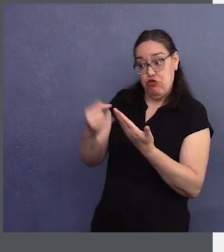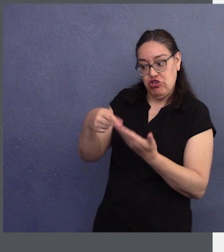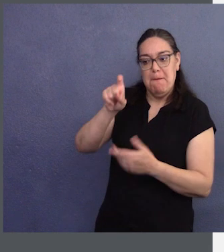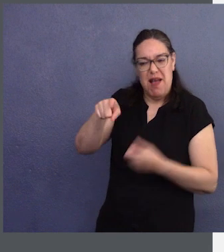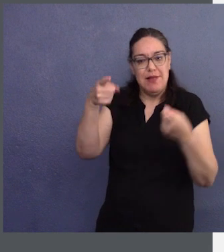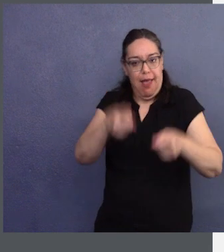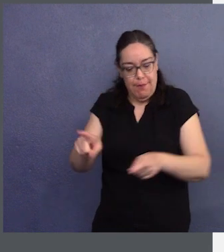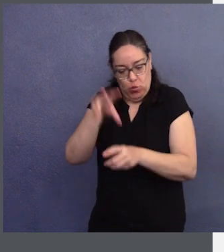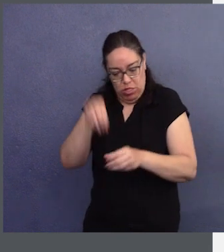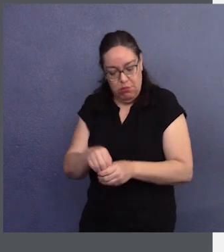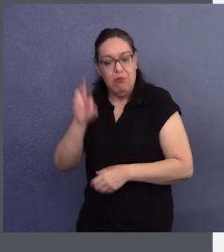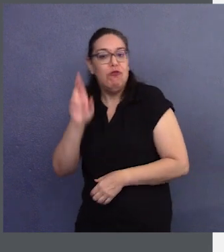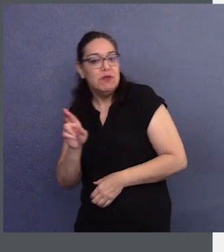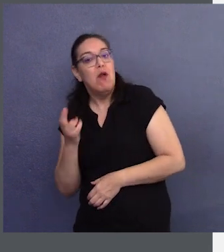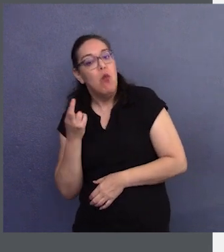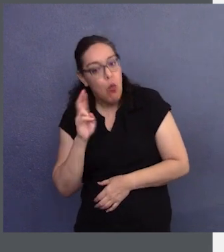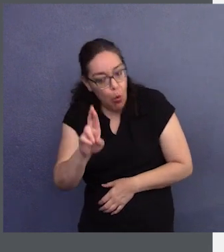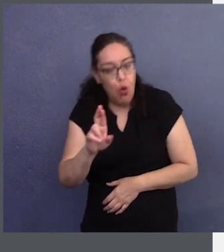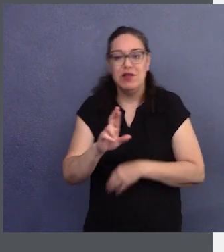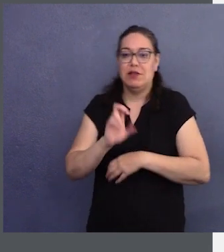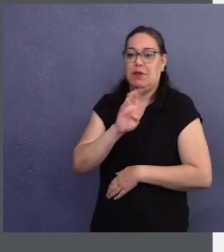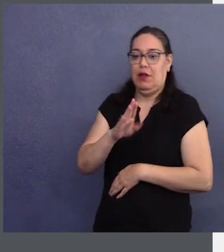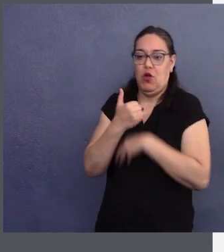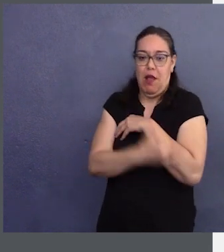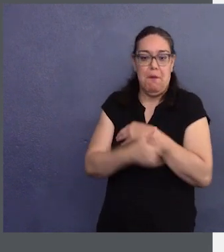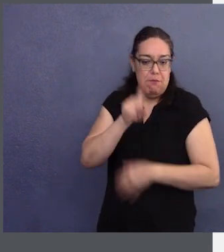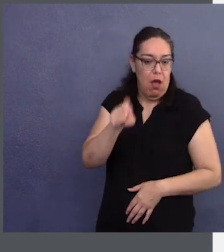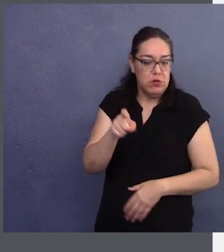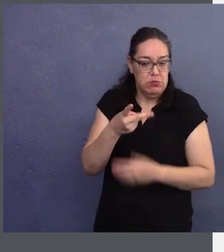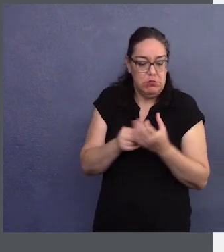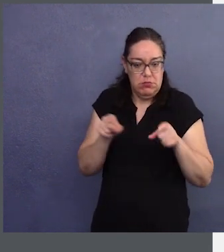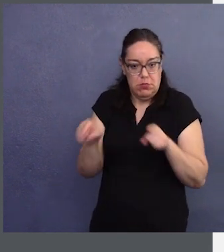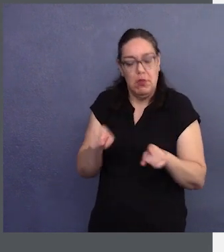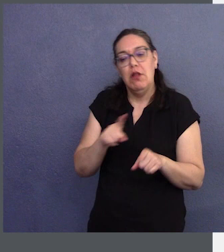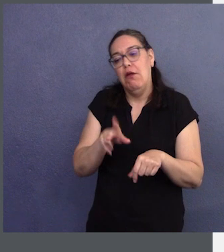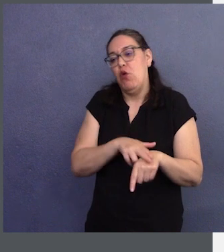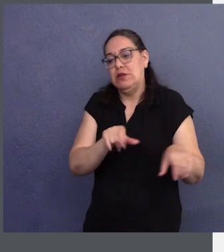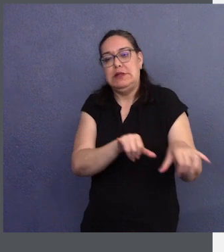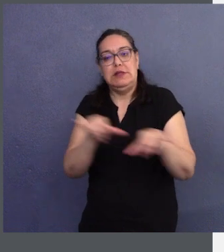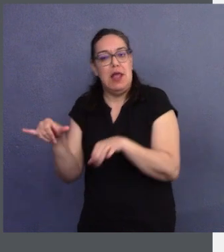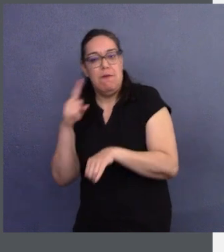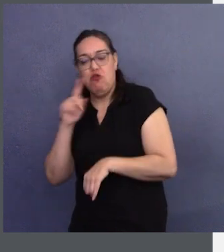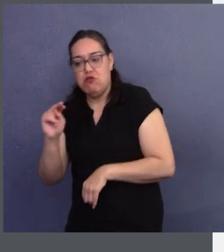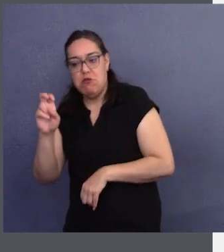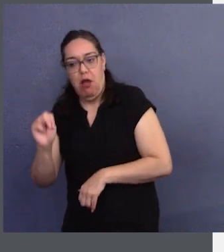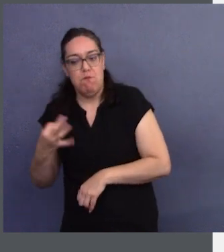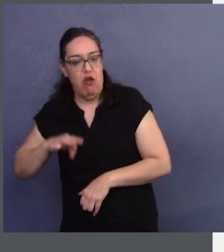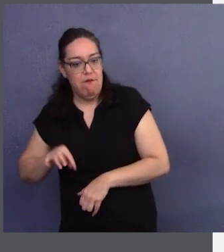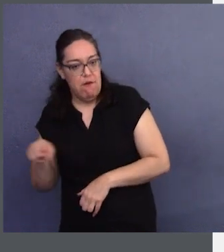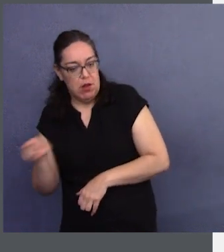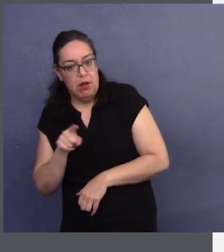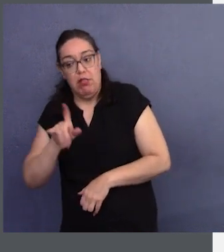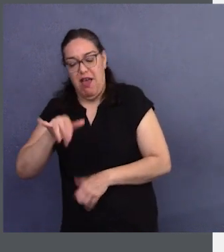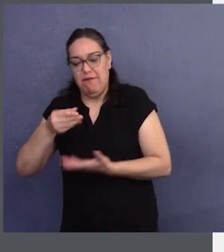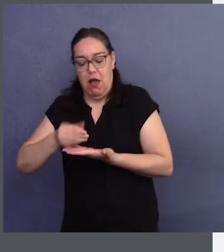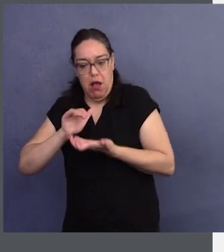in Riverside or San Bernardino County. And that's the same thing with, of course, the nonprofit organization. The funds